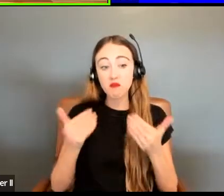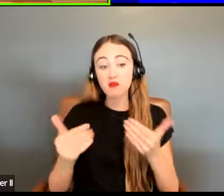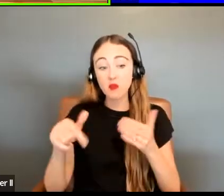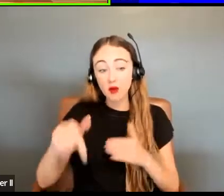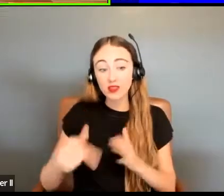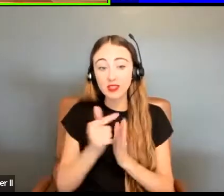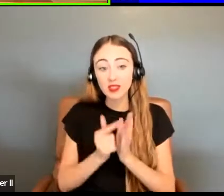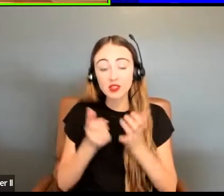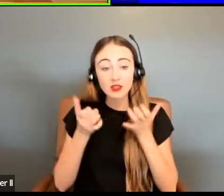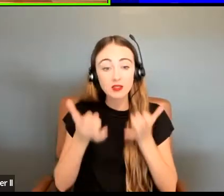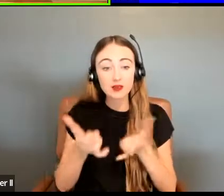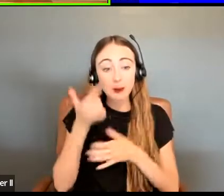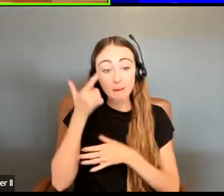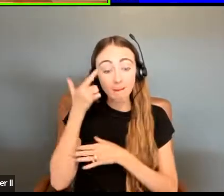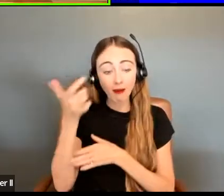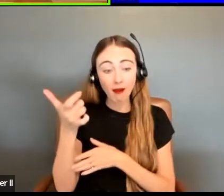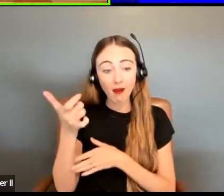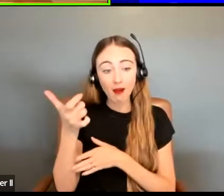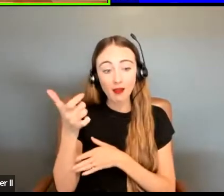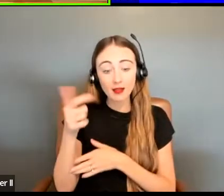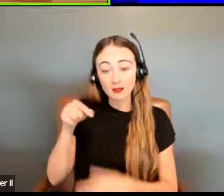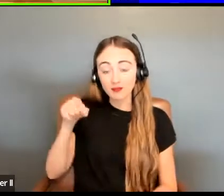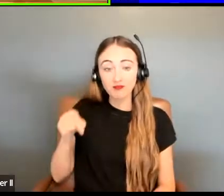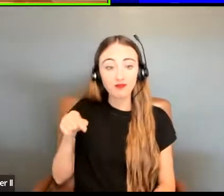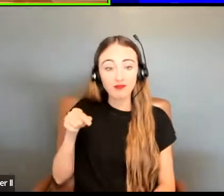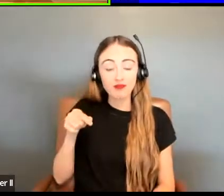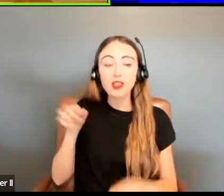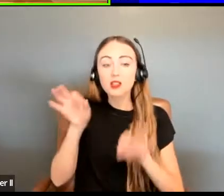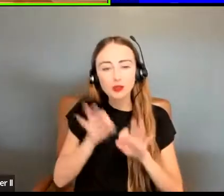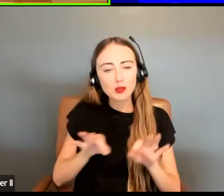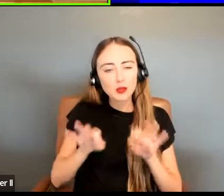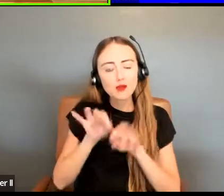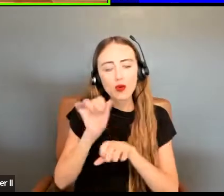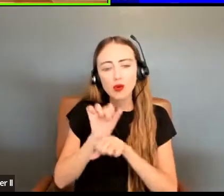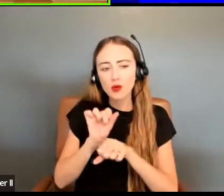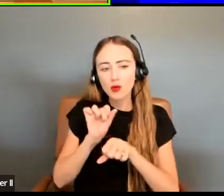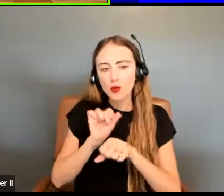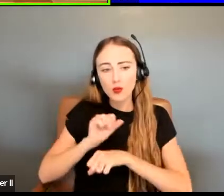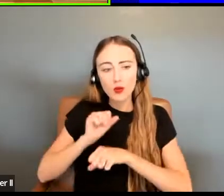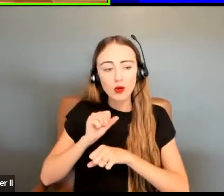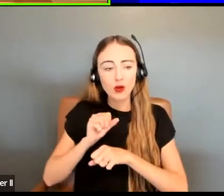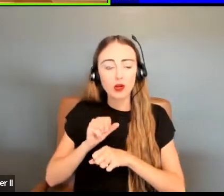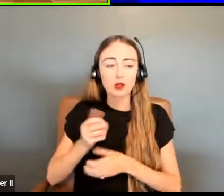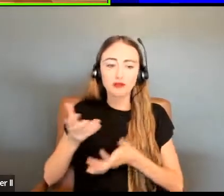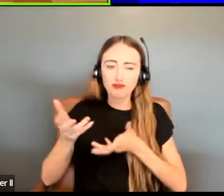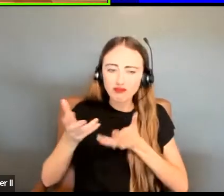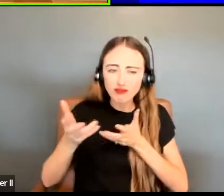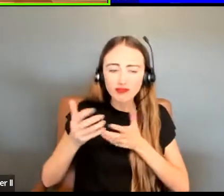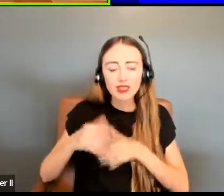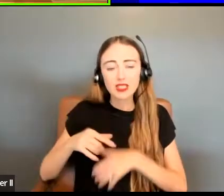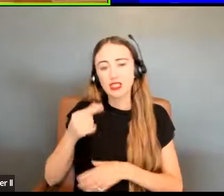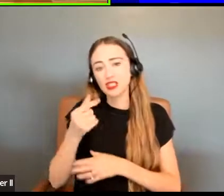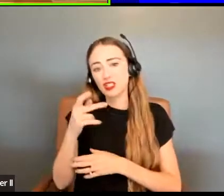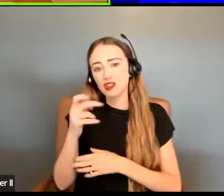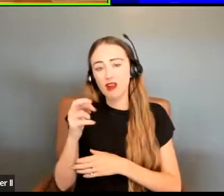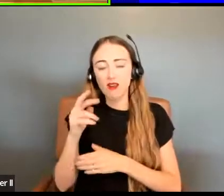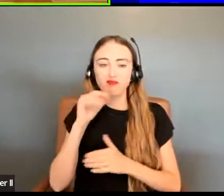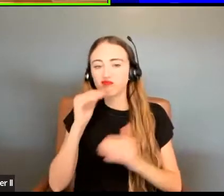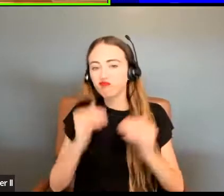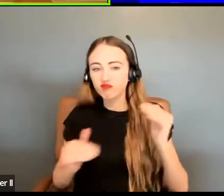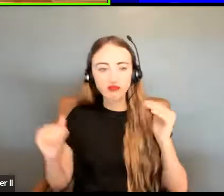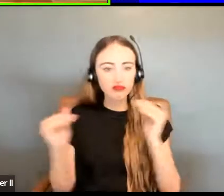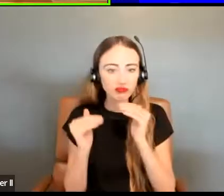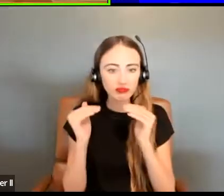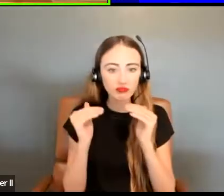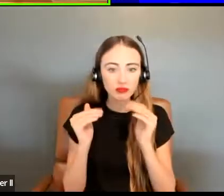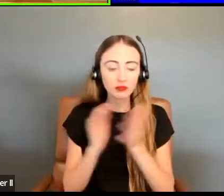legislation today because it does important work in combating gender inequality. It uses the principles of